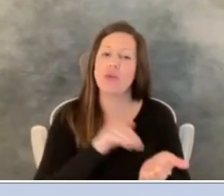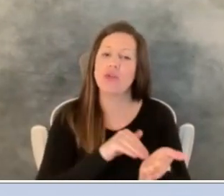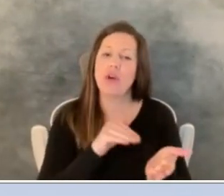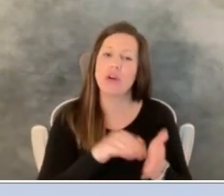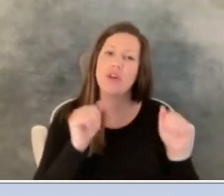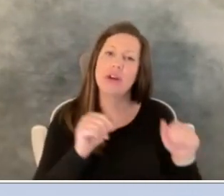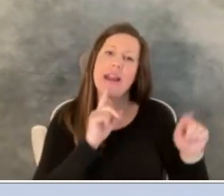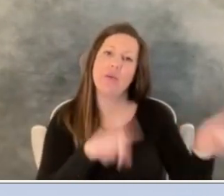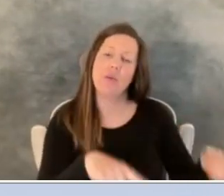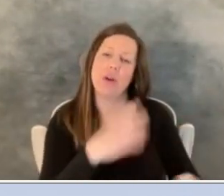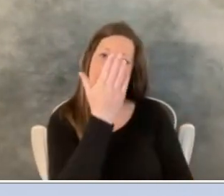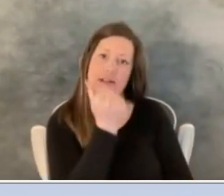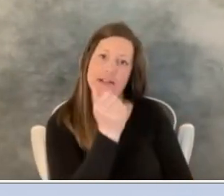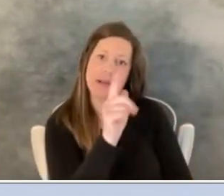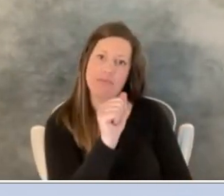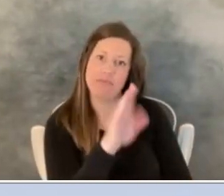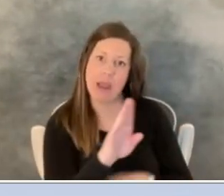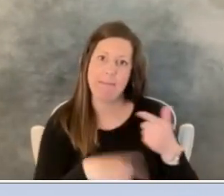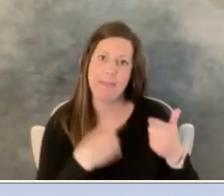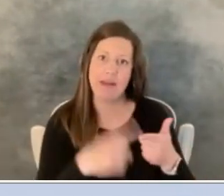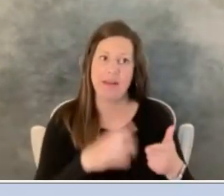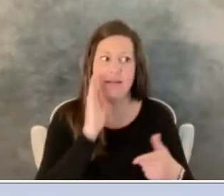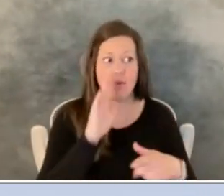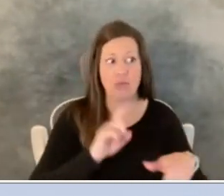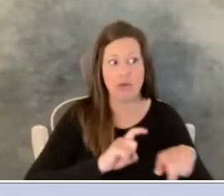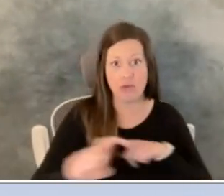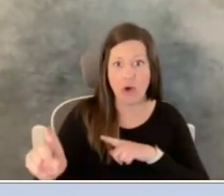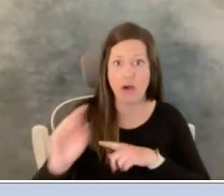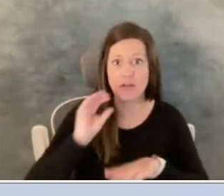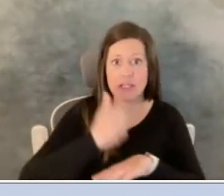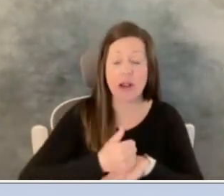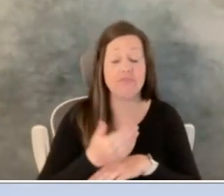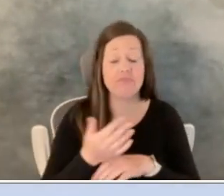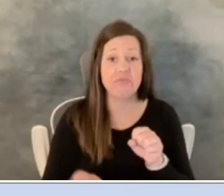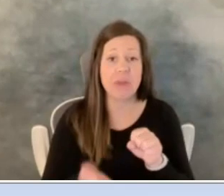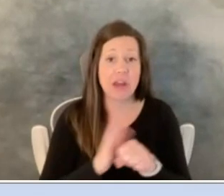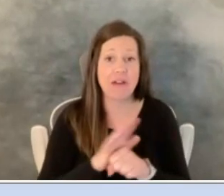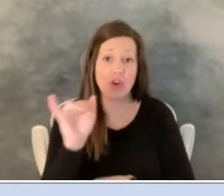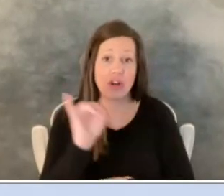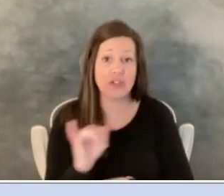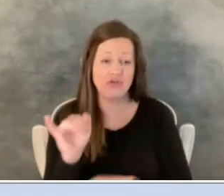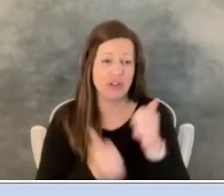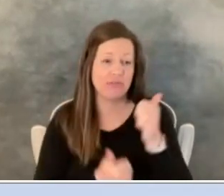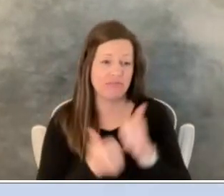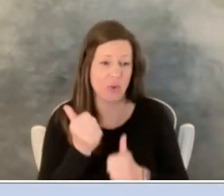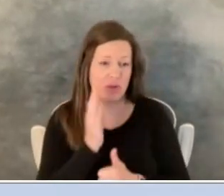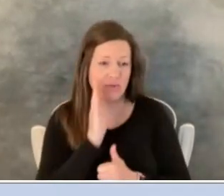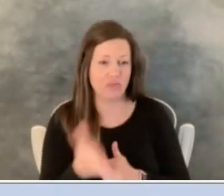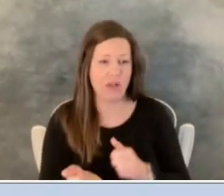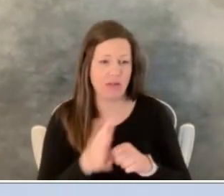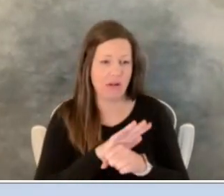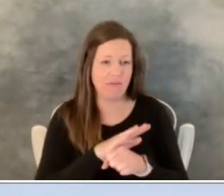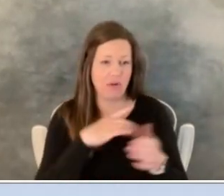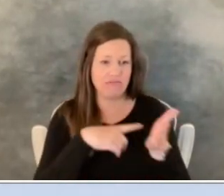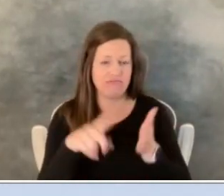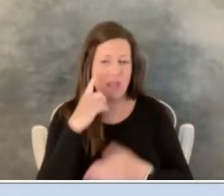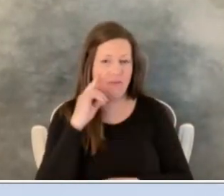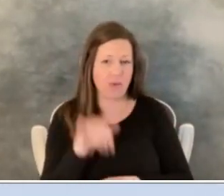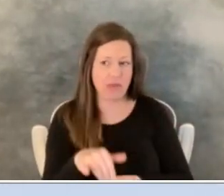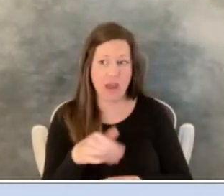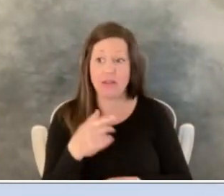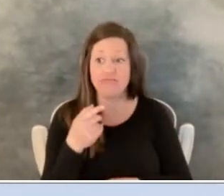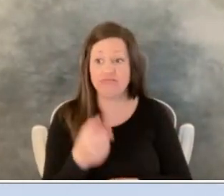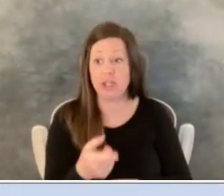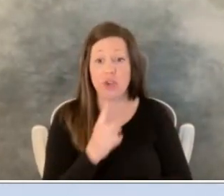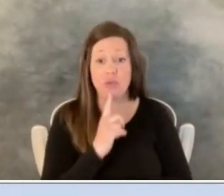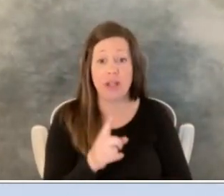sleep lab. The lab will call you in a week or two. They are covered by insurance. Most insurance plans will cover you a home sleep study. And you just basically